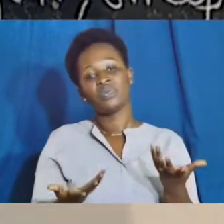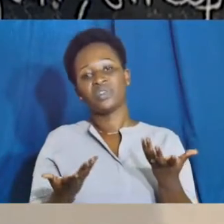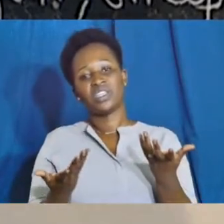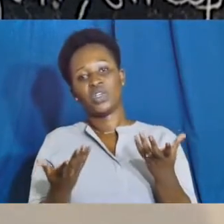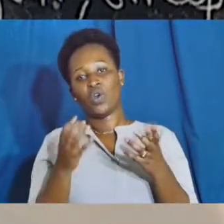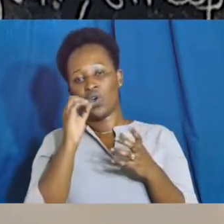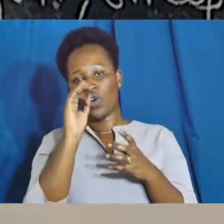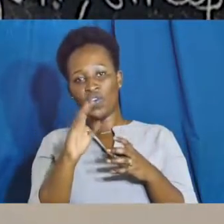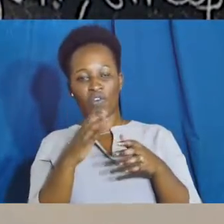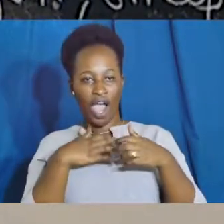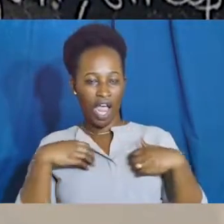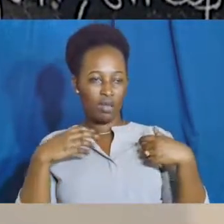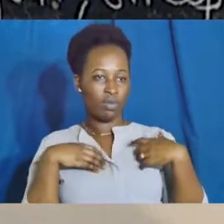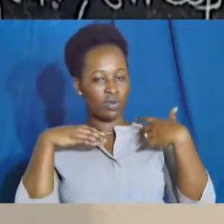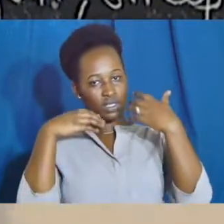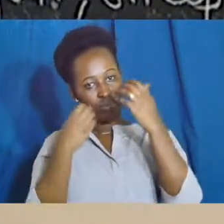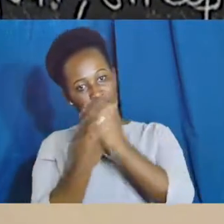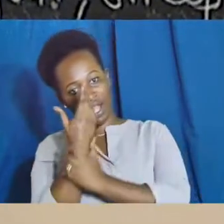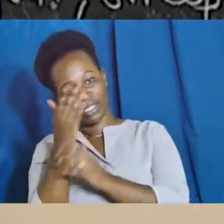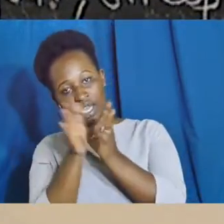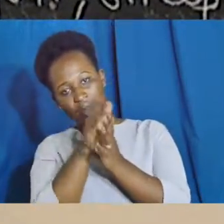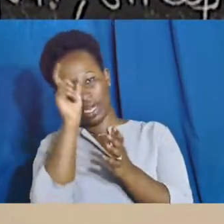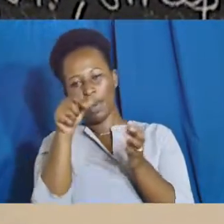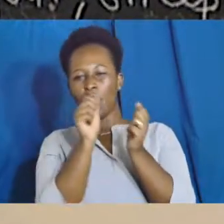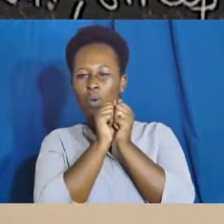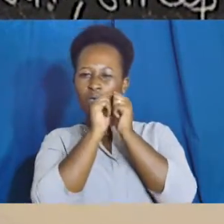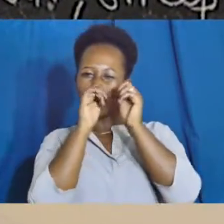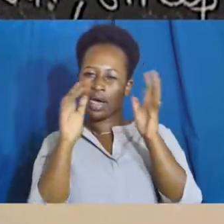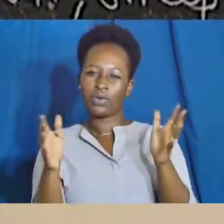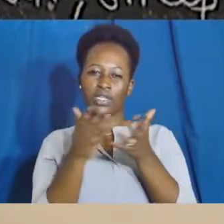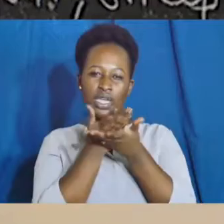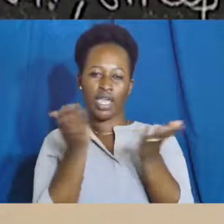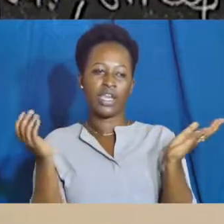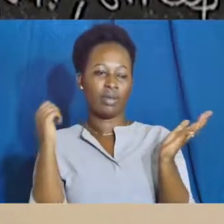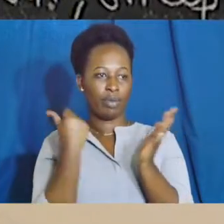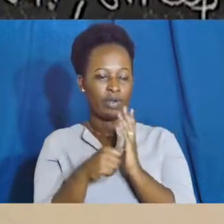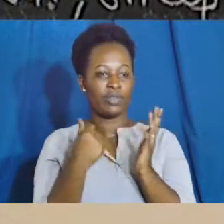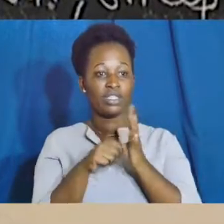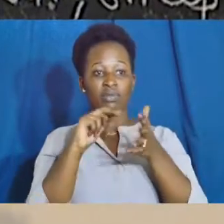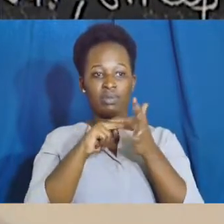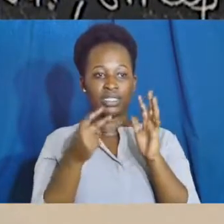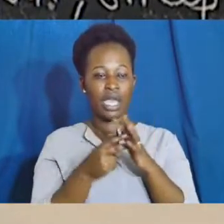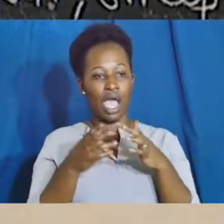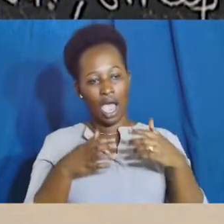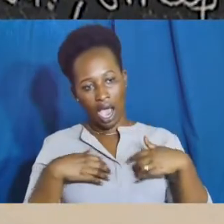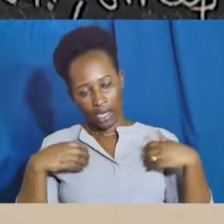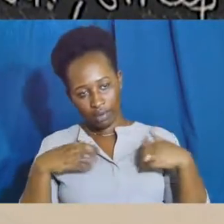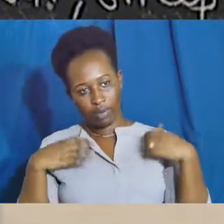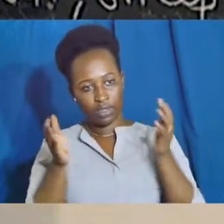problem. That means if these animals and plants are able to get